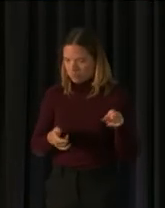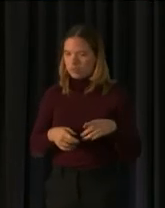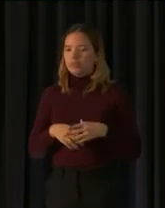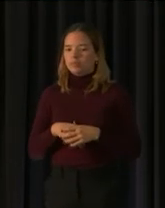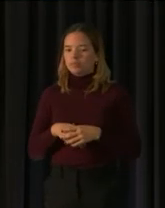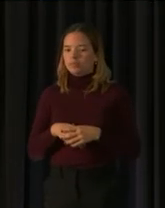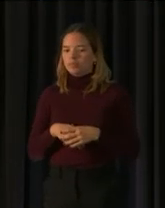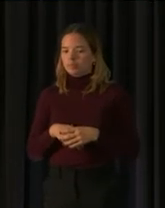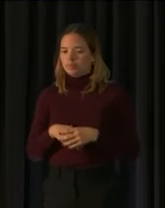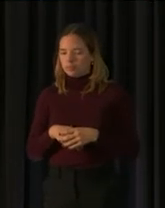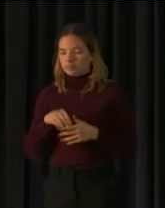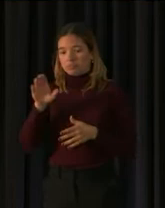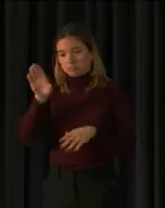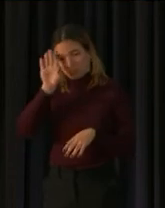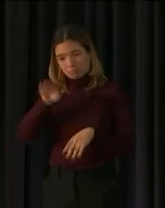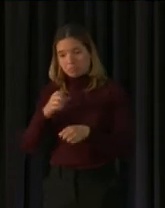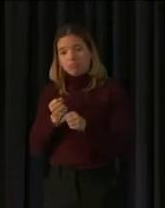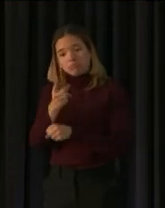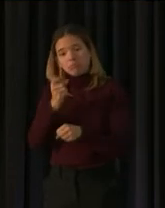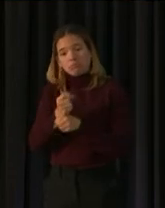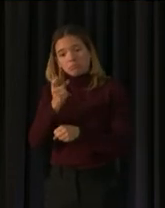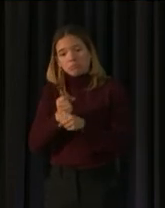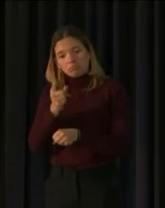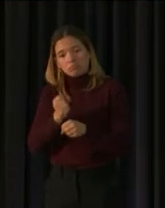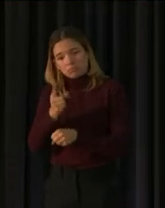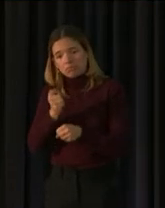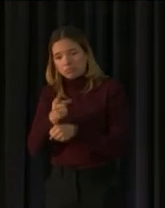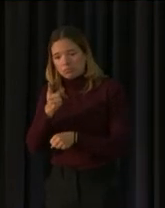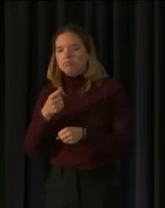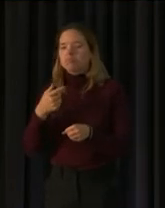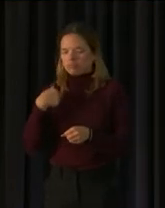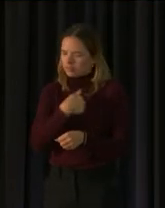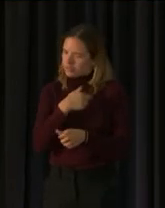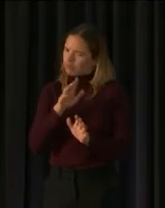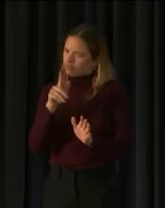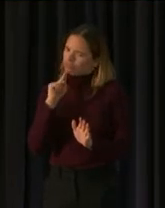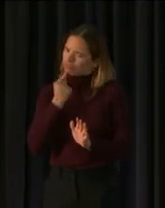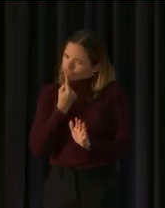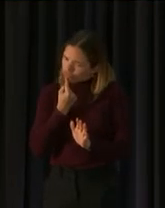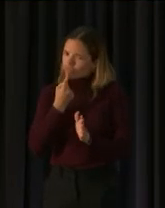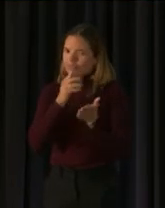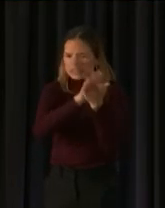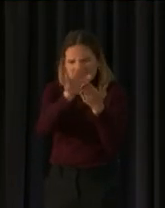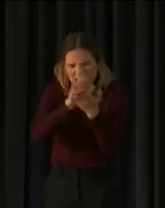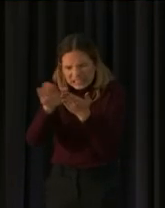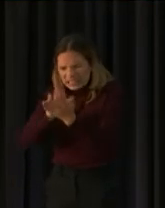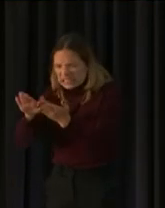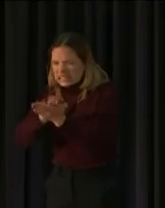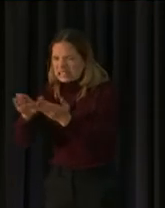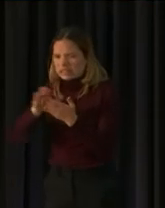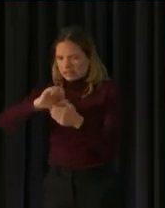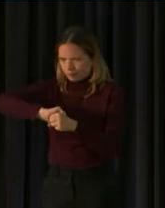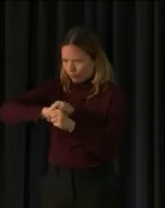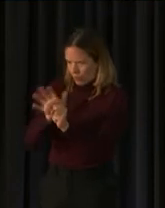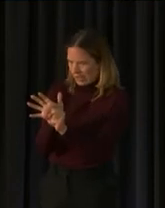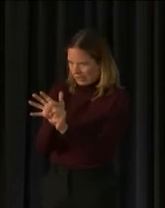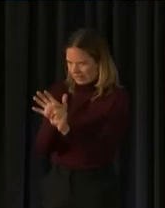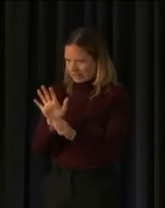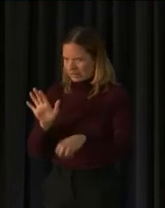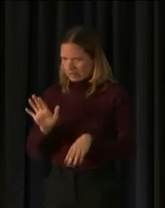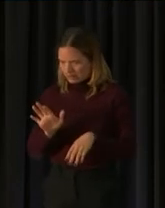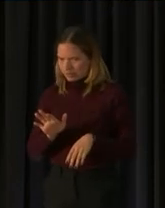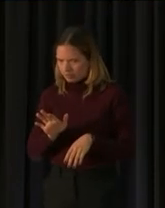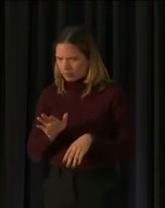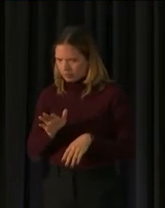summer is that we do a summer deep cleaning, but making sure that a summer deep cleaning happened and that we were ready to go with PPE inventory,